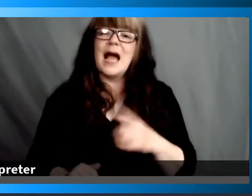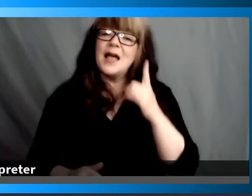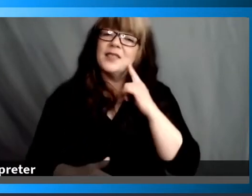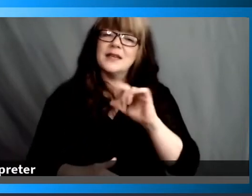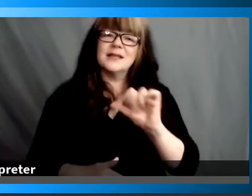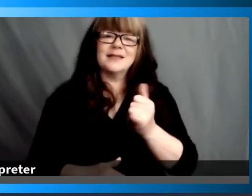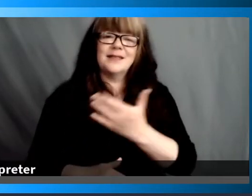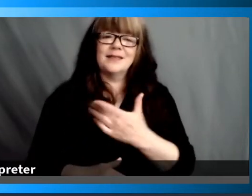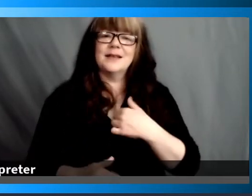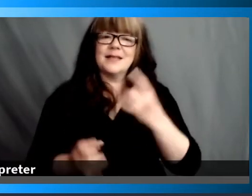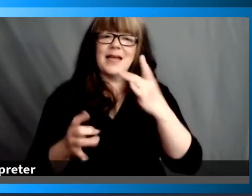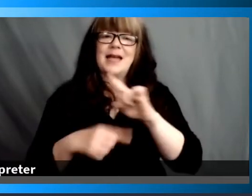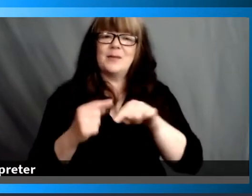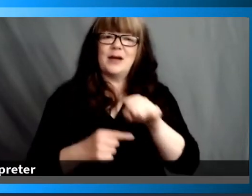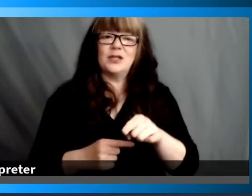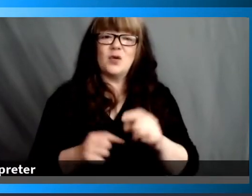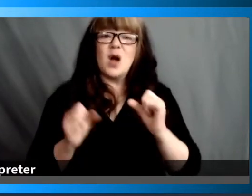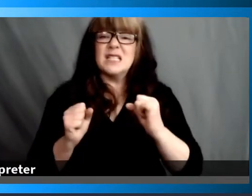Hate About You.